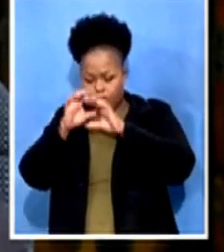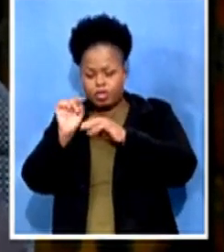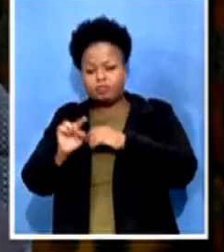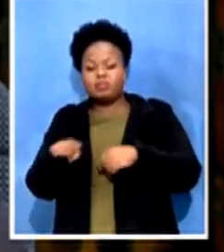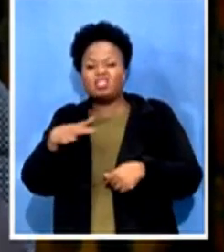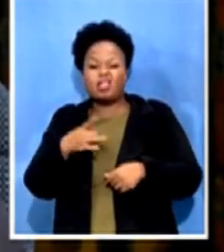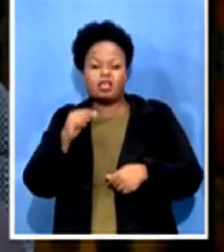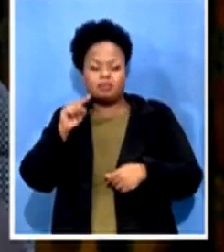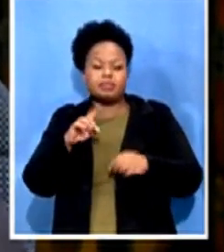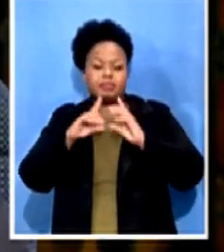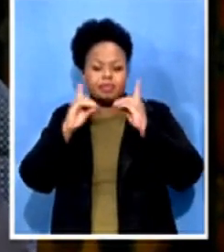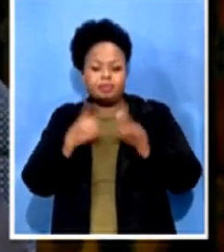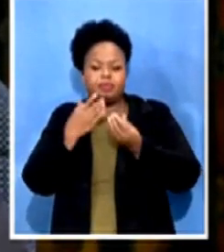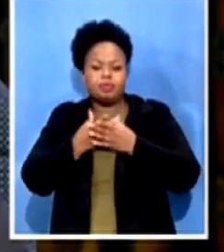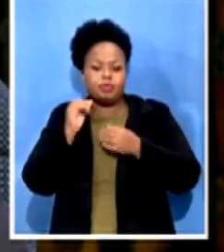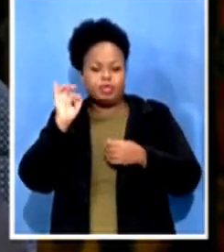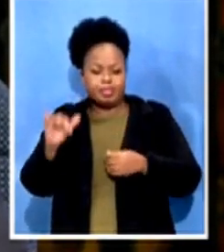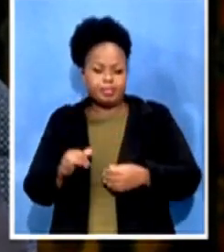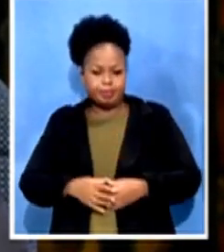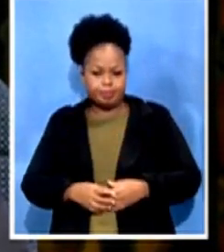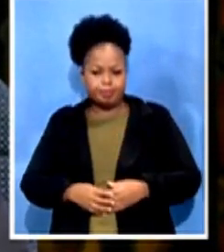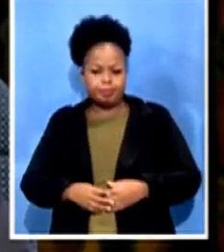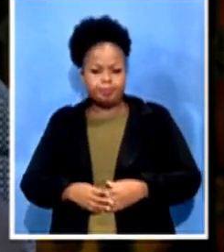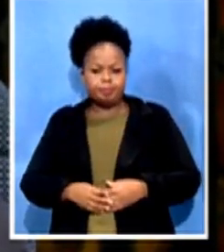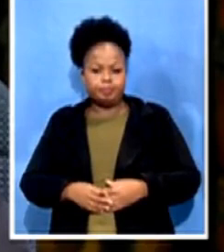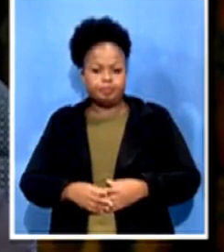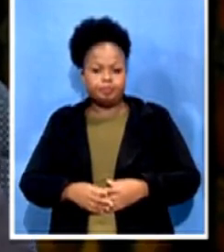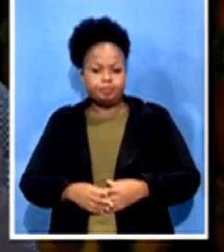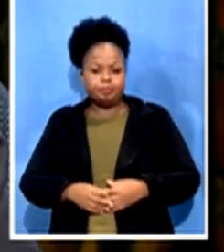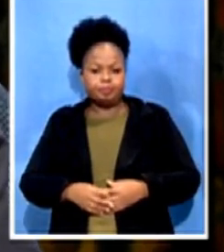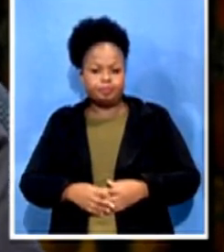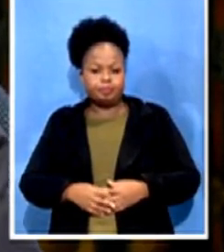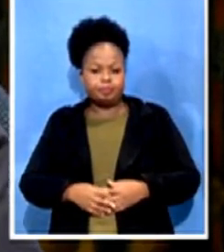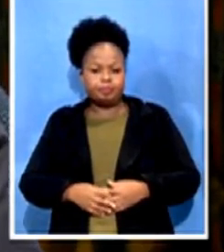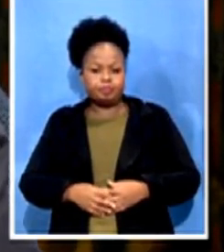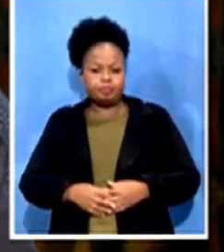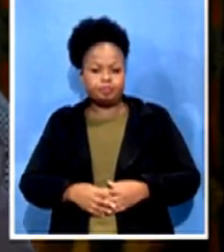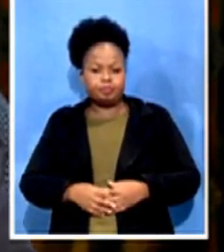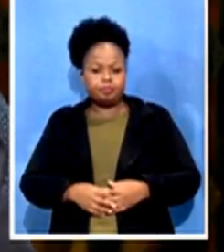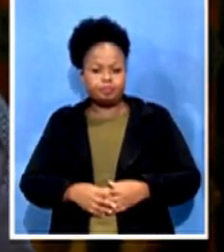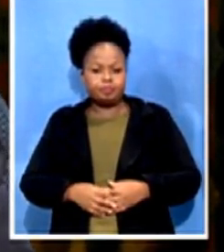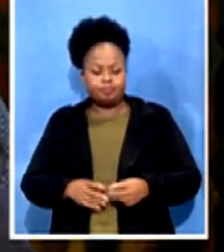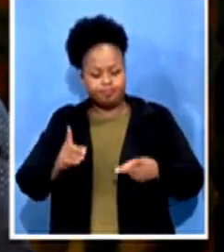a lot of emphasis to that. The other reports that